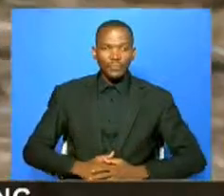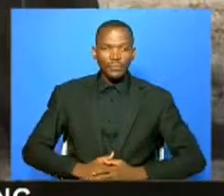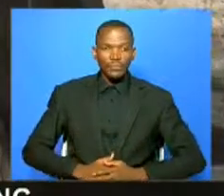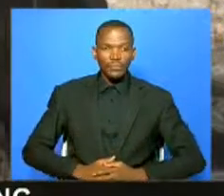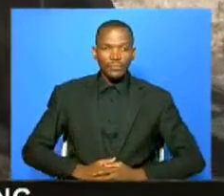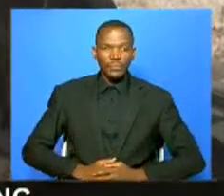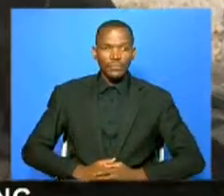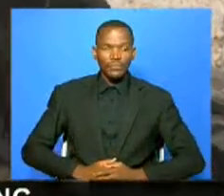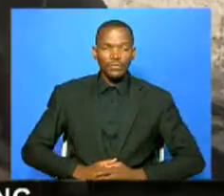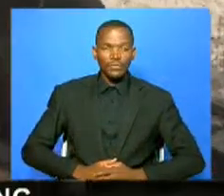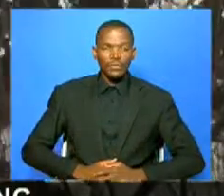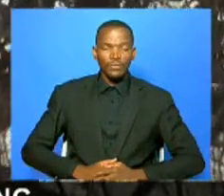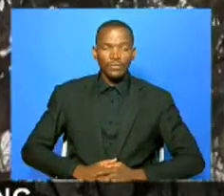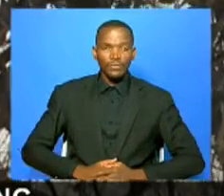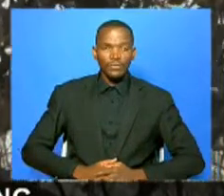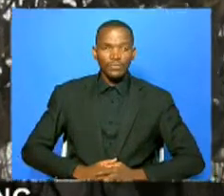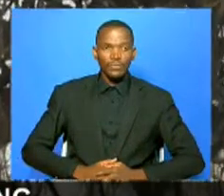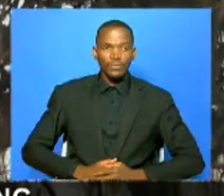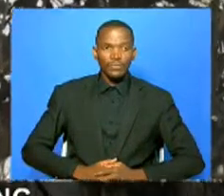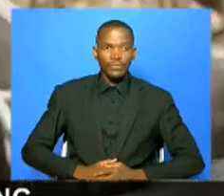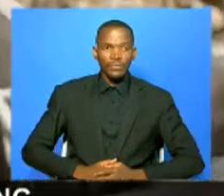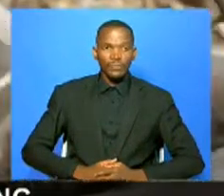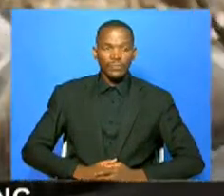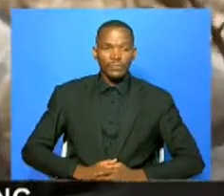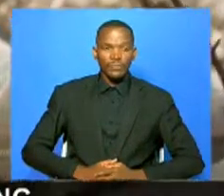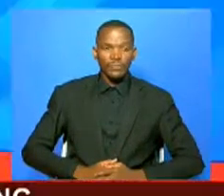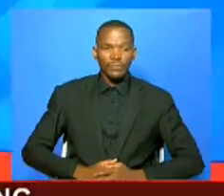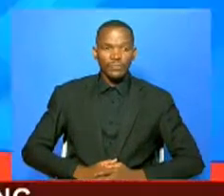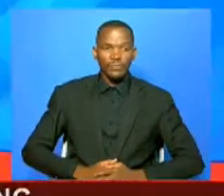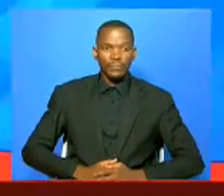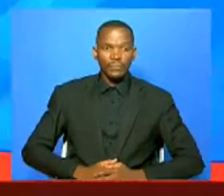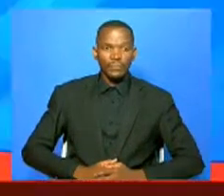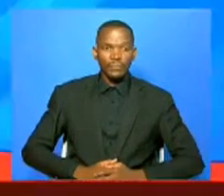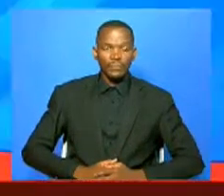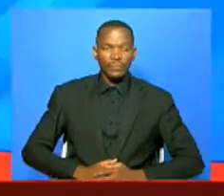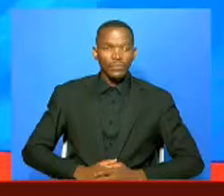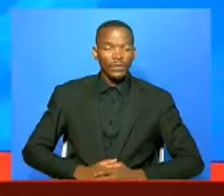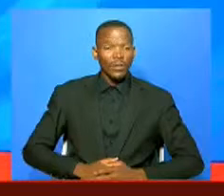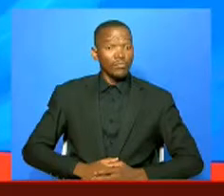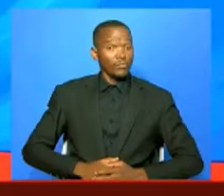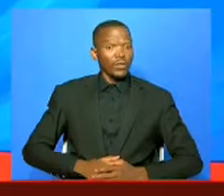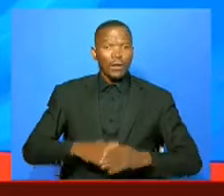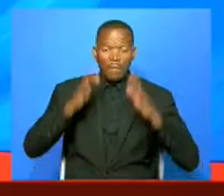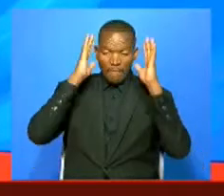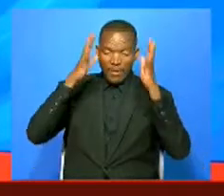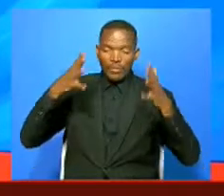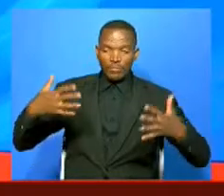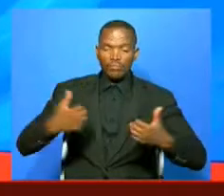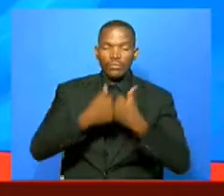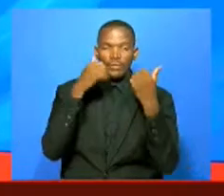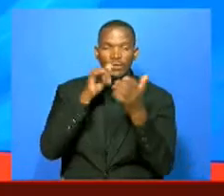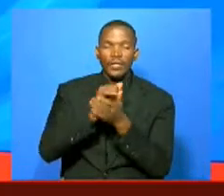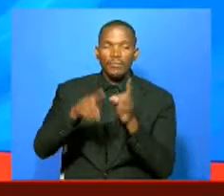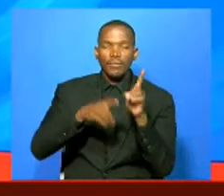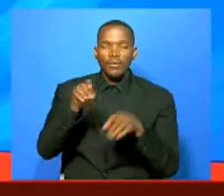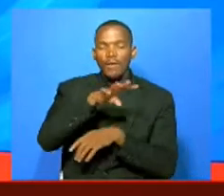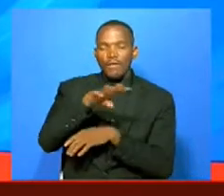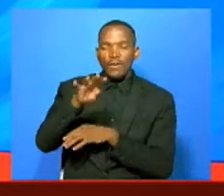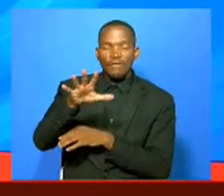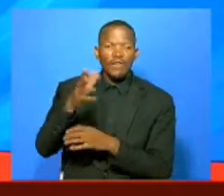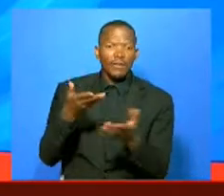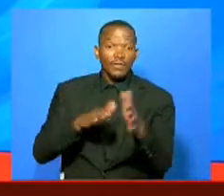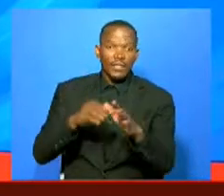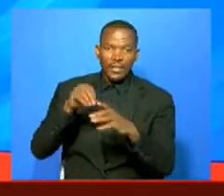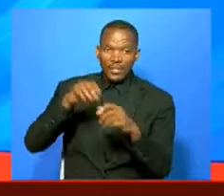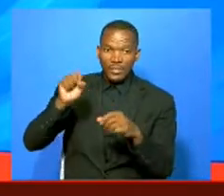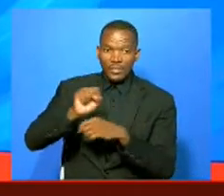Kantse Khumalo, Botswana Television, Gaborone. Kotsi ya base e gapile matshelo a batho ba le 45 kwa